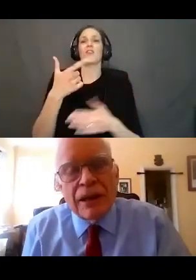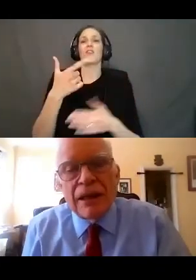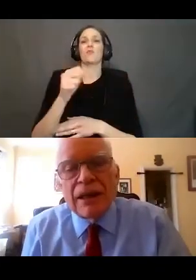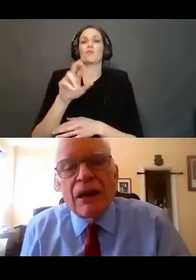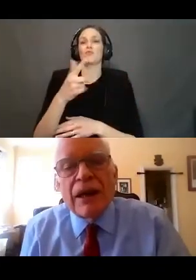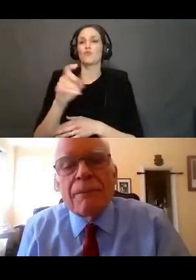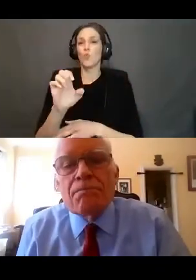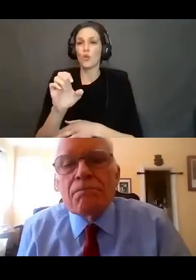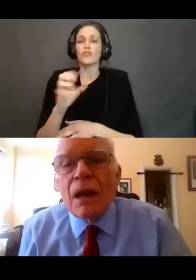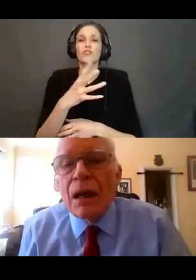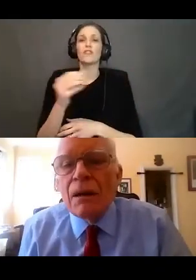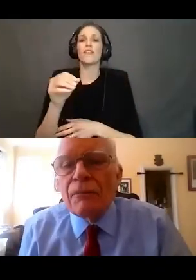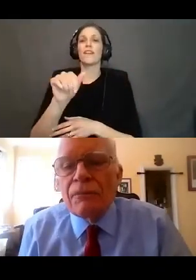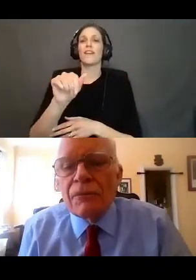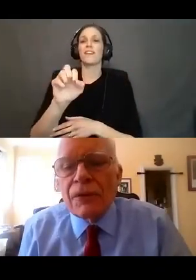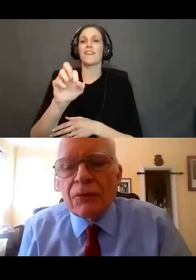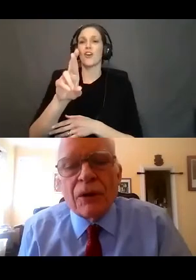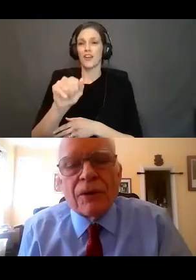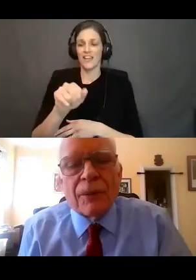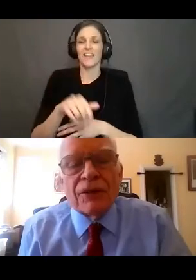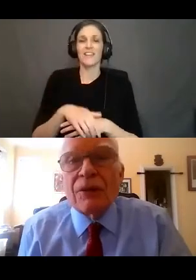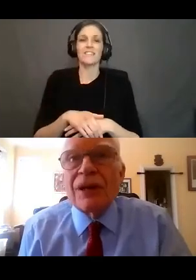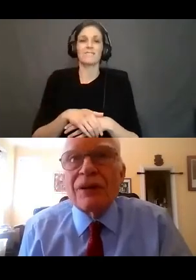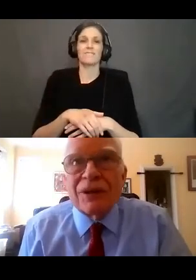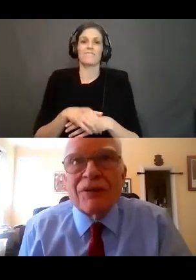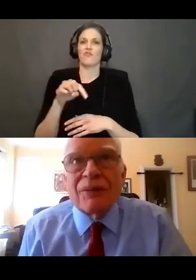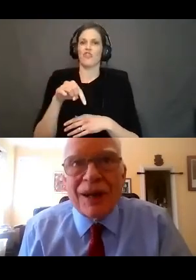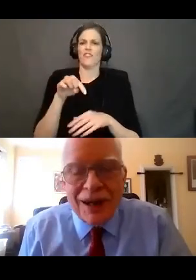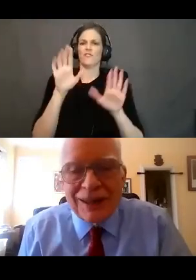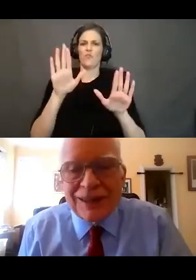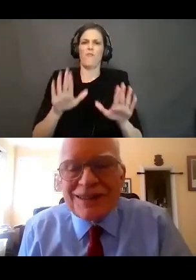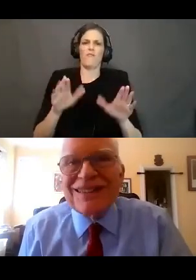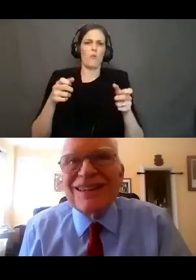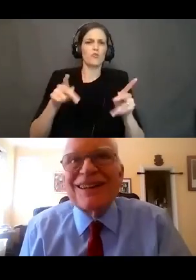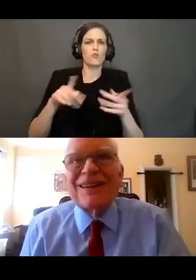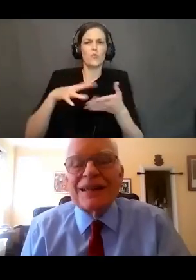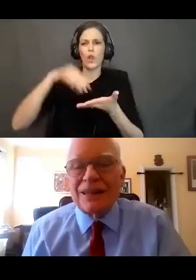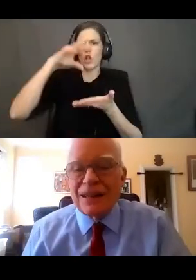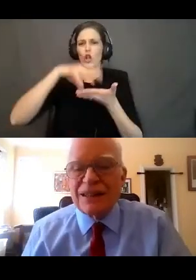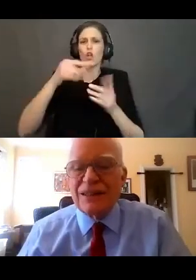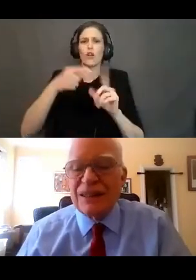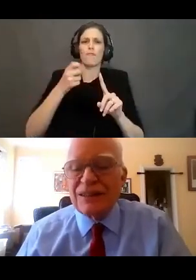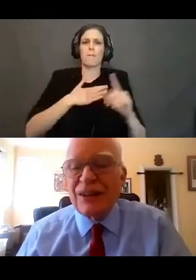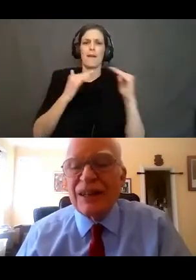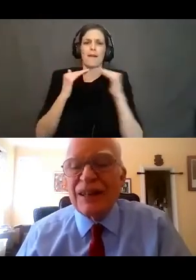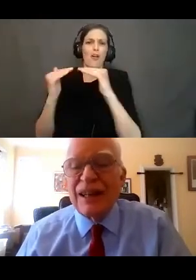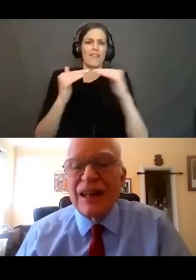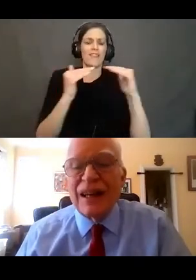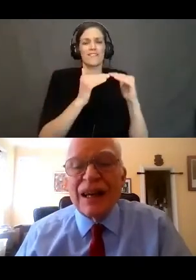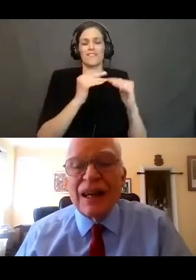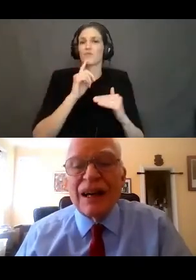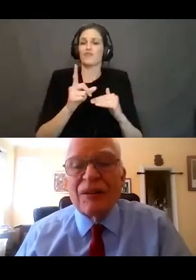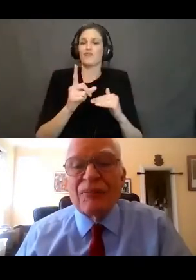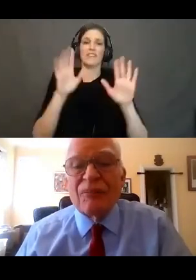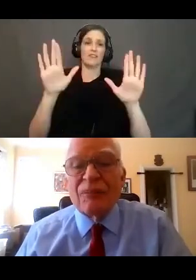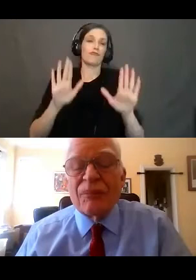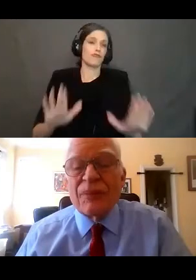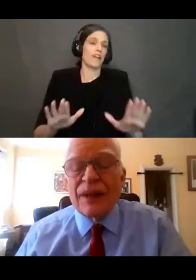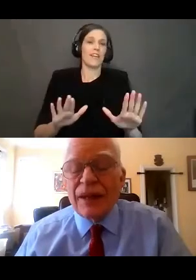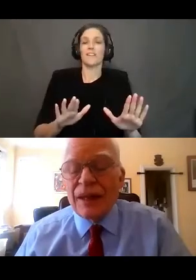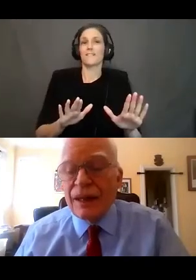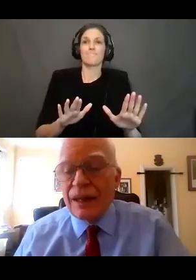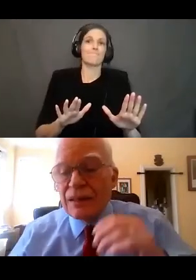Wimberly and the AERA for this wonderful opportunity to learn from my colleagues. It's a great